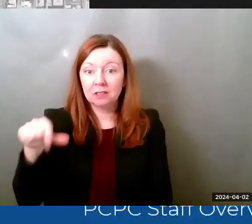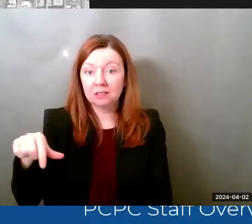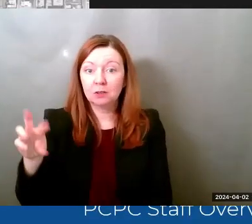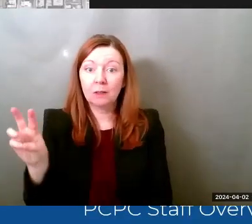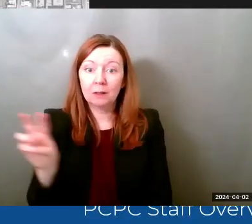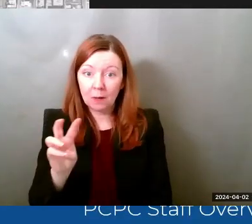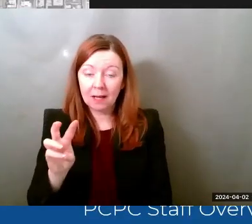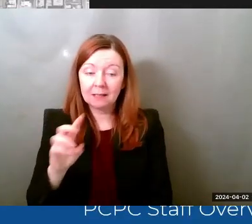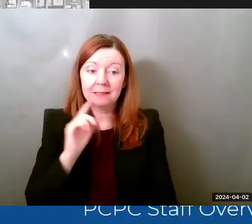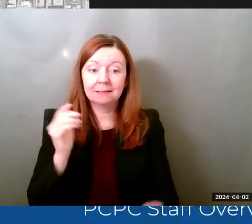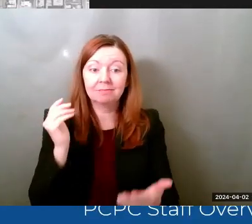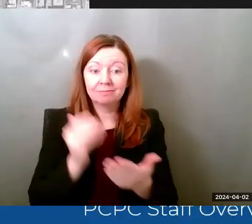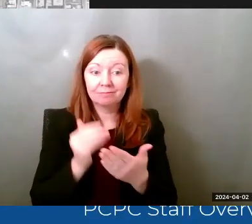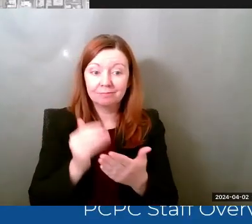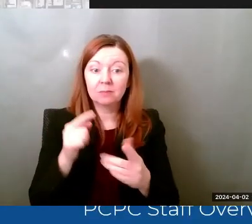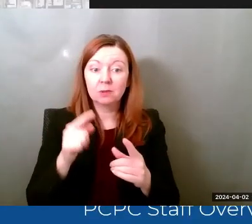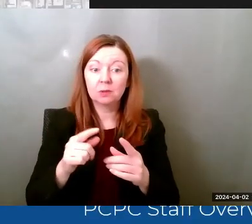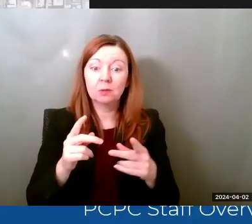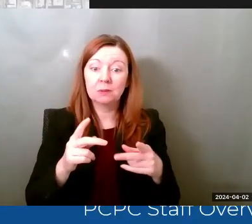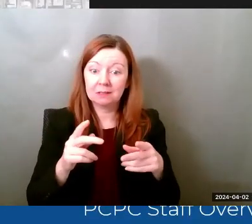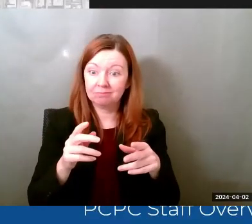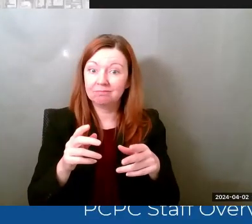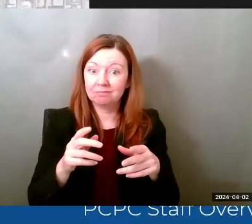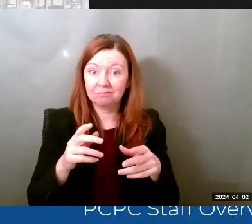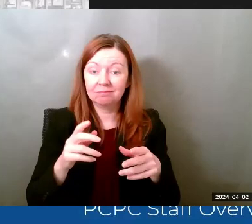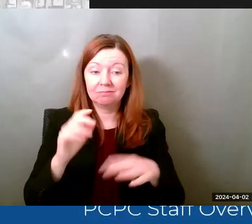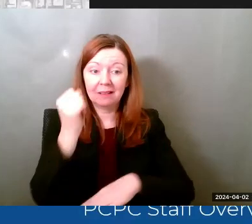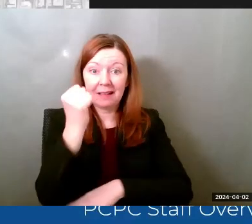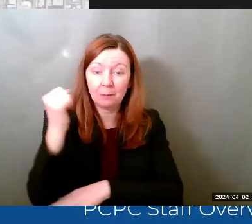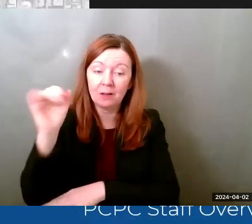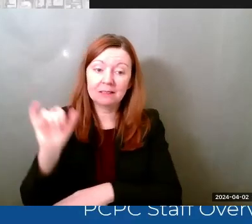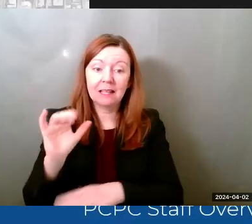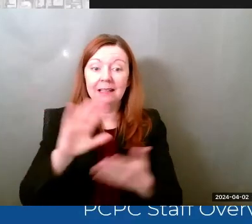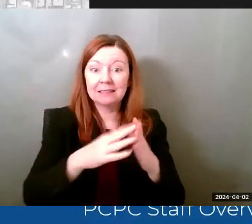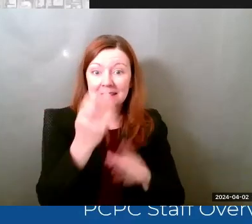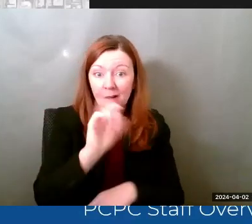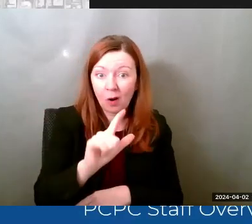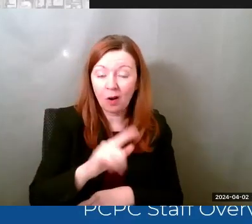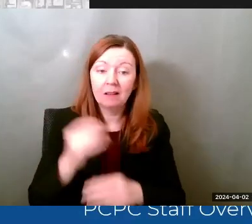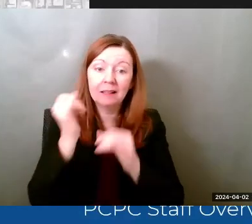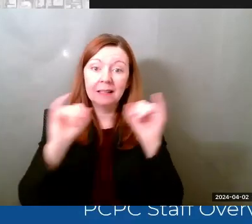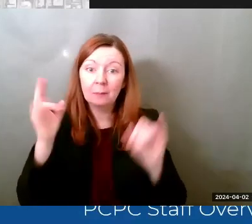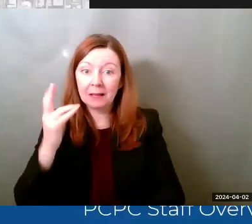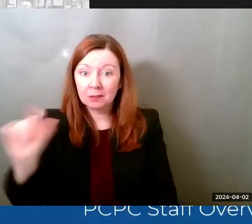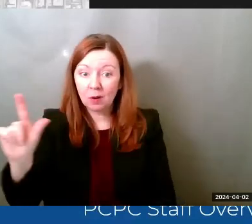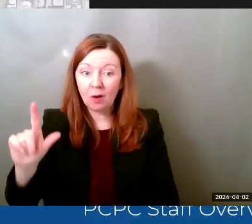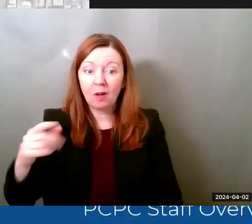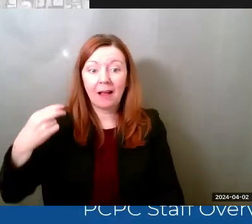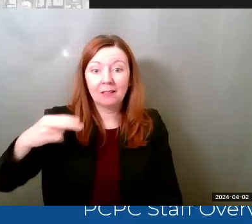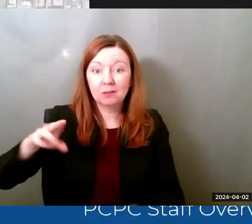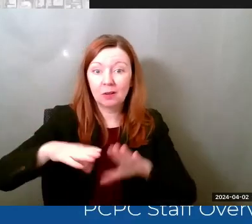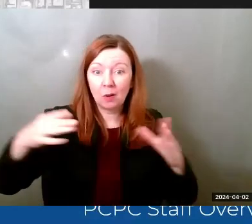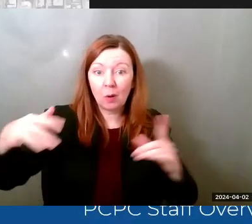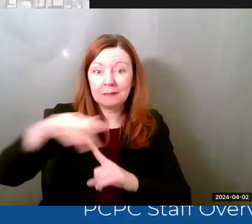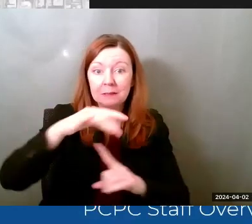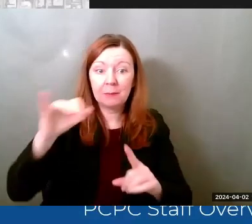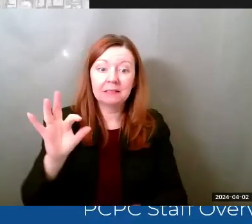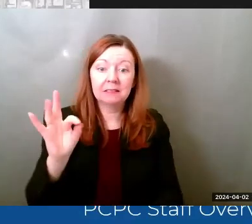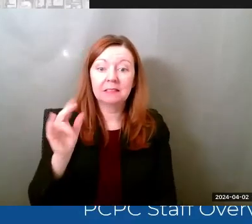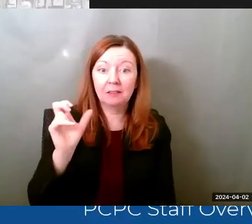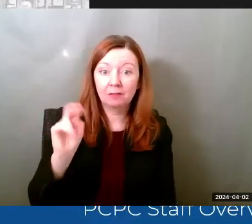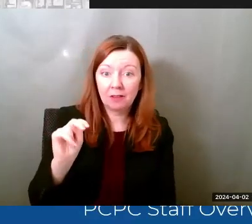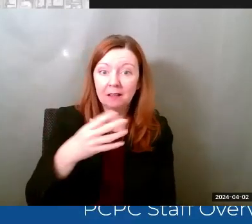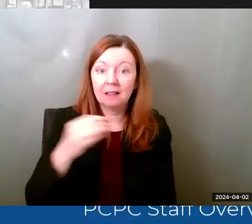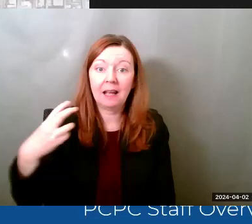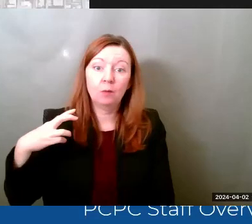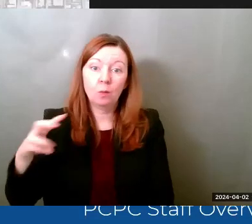is close to significant landmarks, including City Hall, Independence Hall, and historic open spaces such as Franklin and Washington